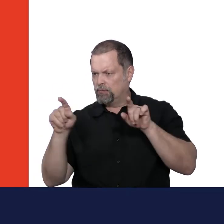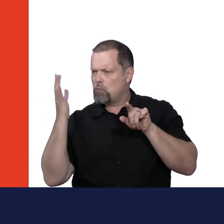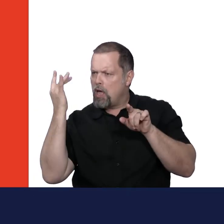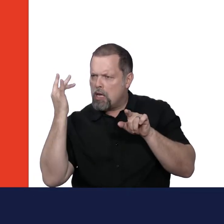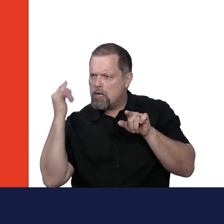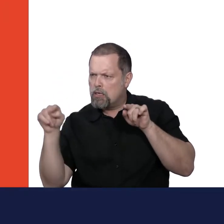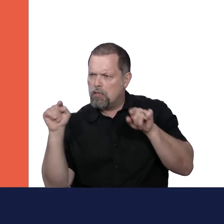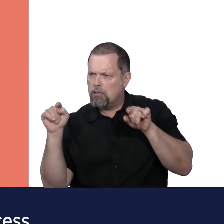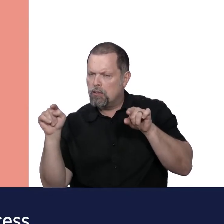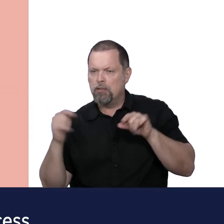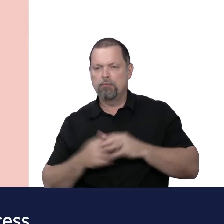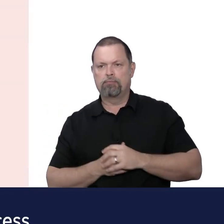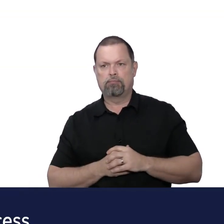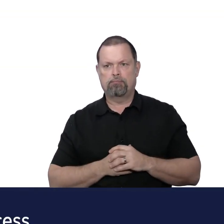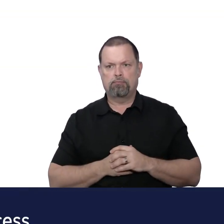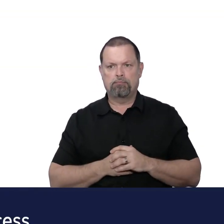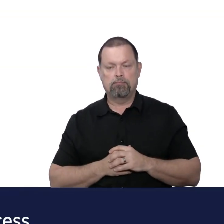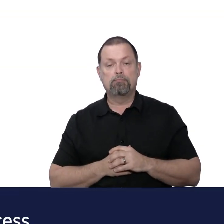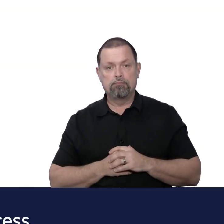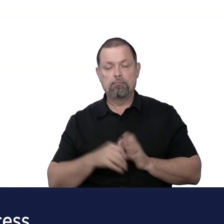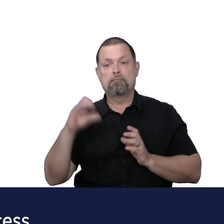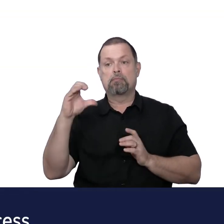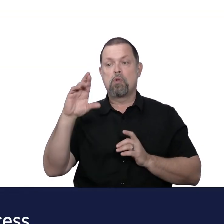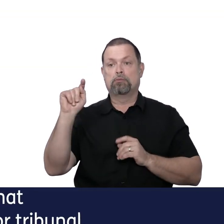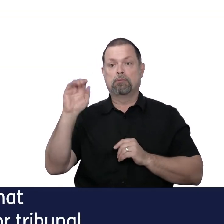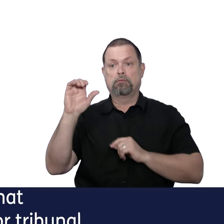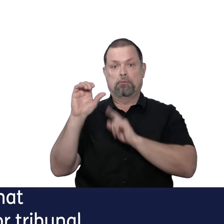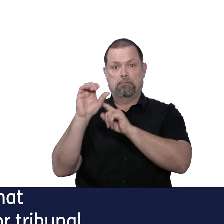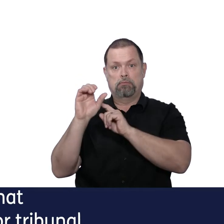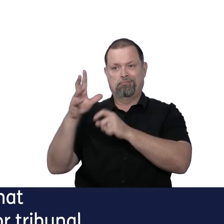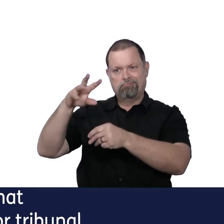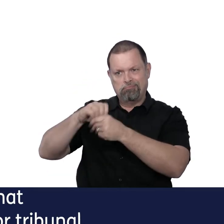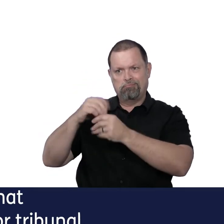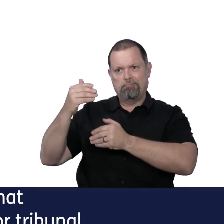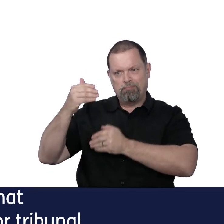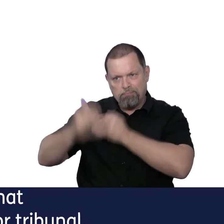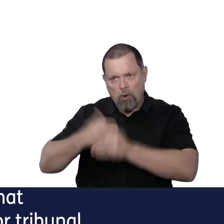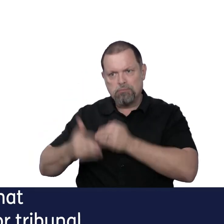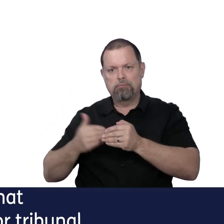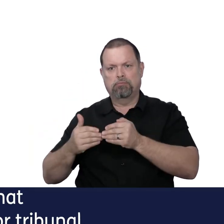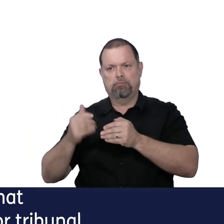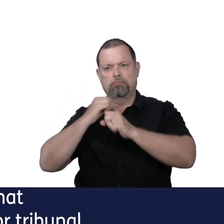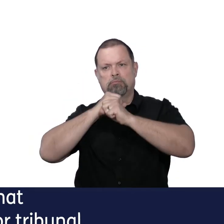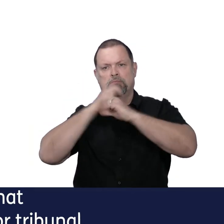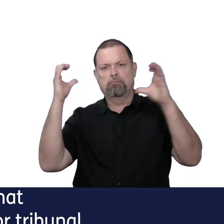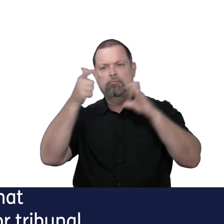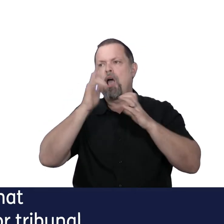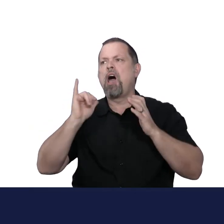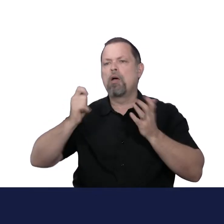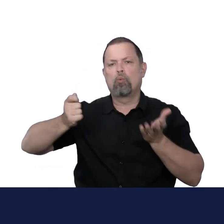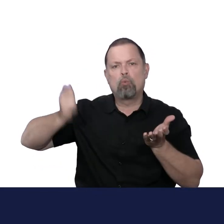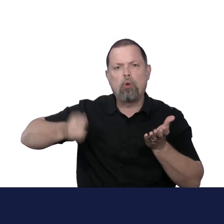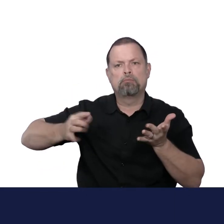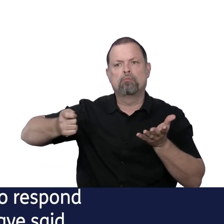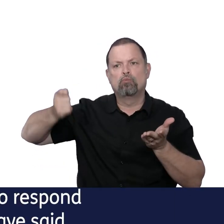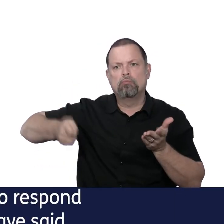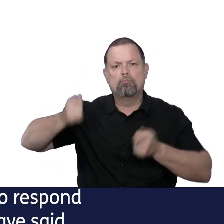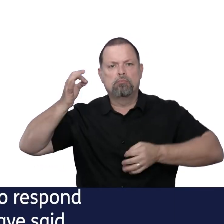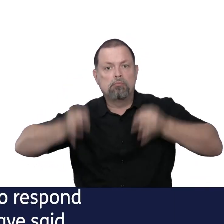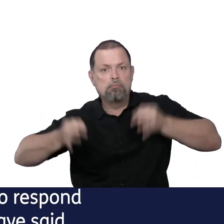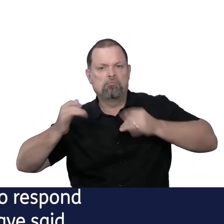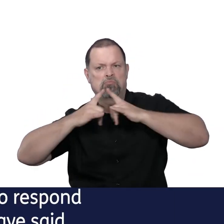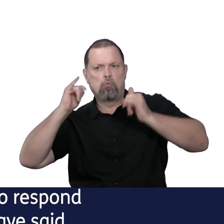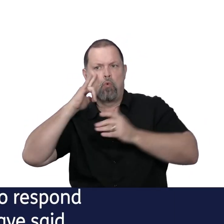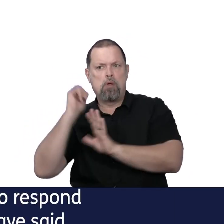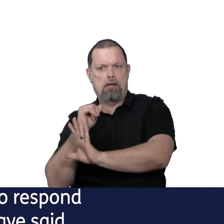that? The CRTC has a process that is more like what you would get at a court or tribunal. This